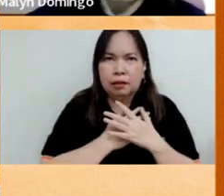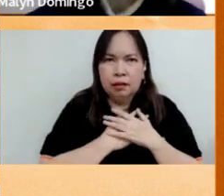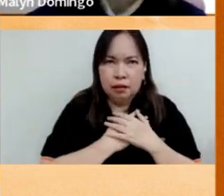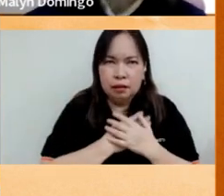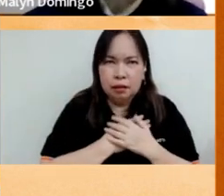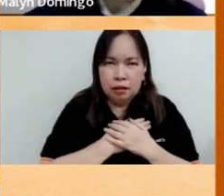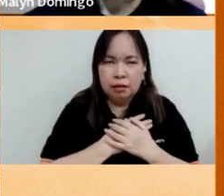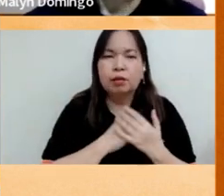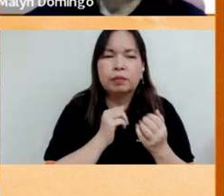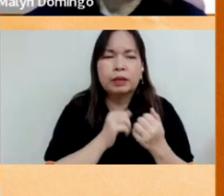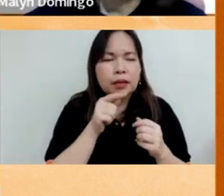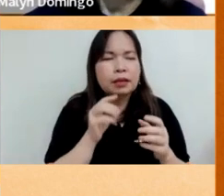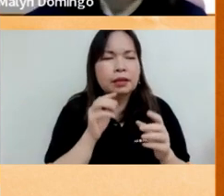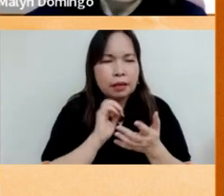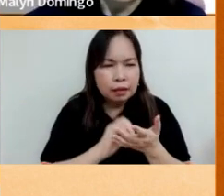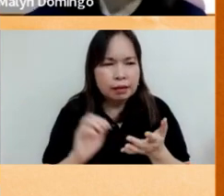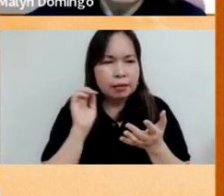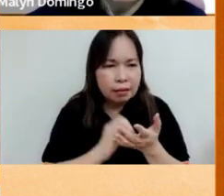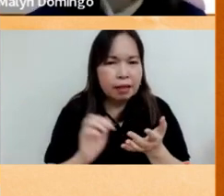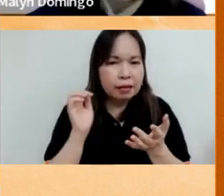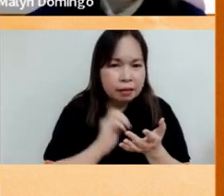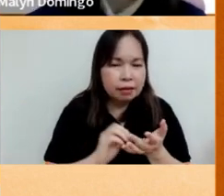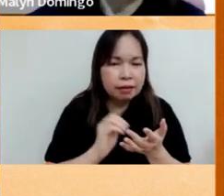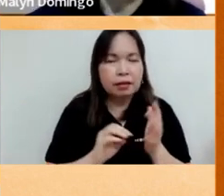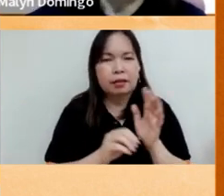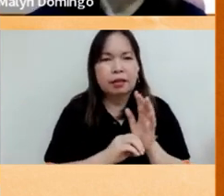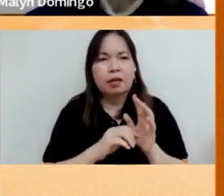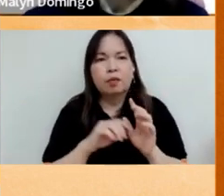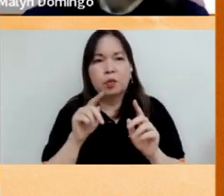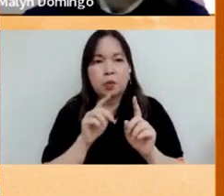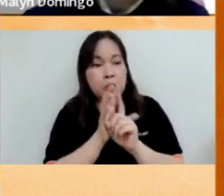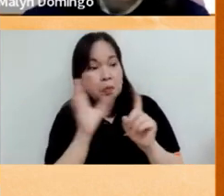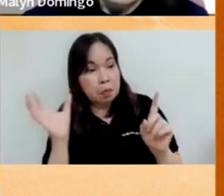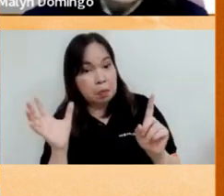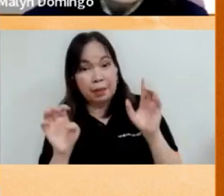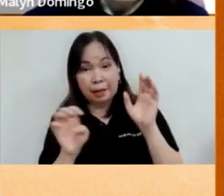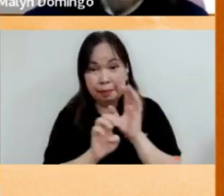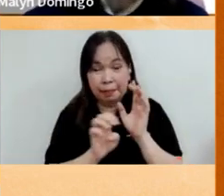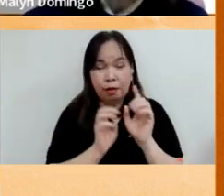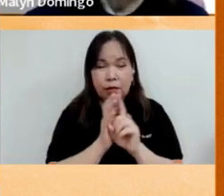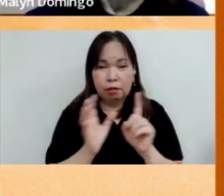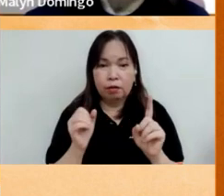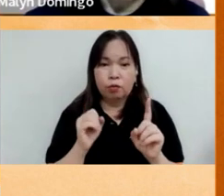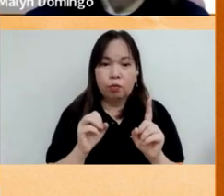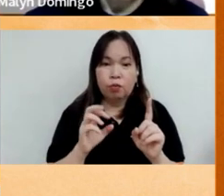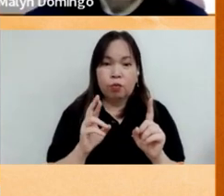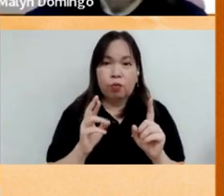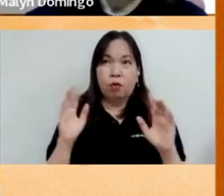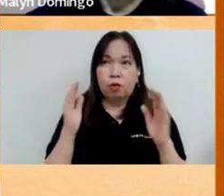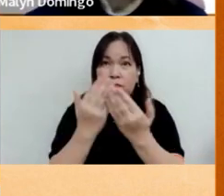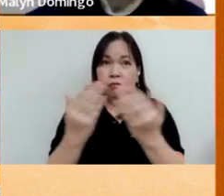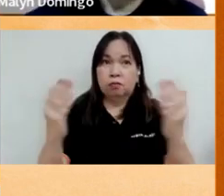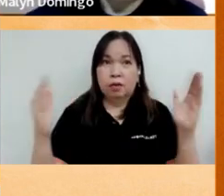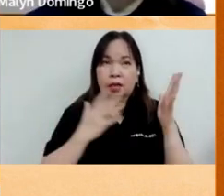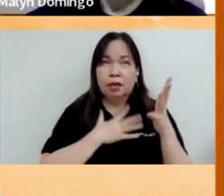scared of, such as being rejected by everyone in school or dying when in an enclosed area,